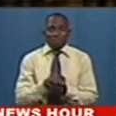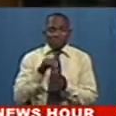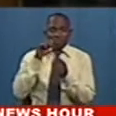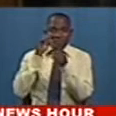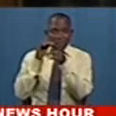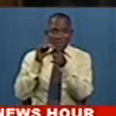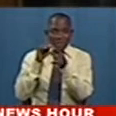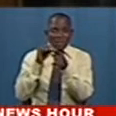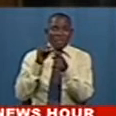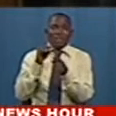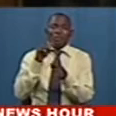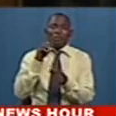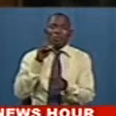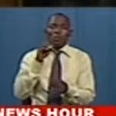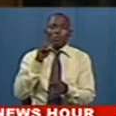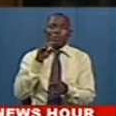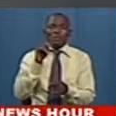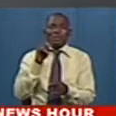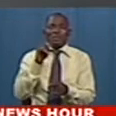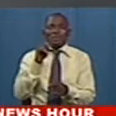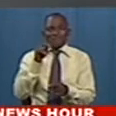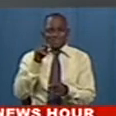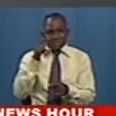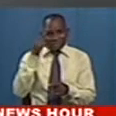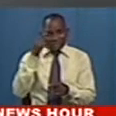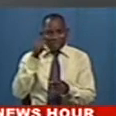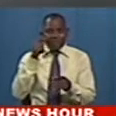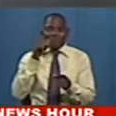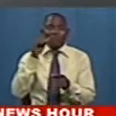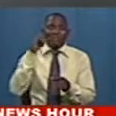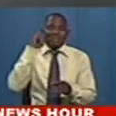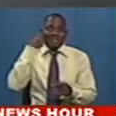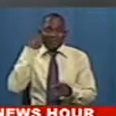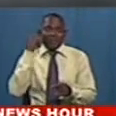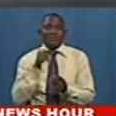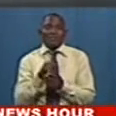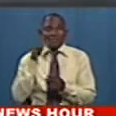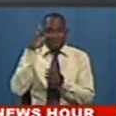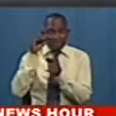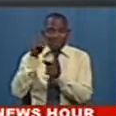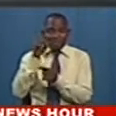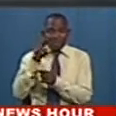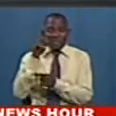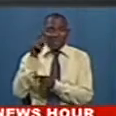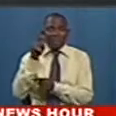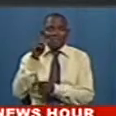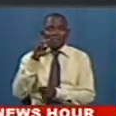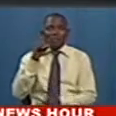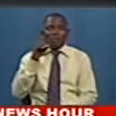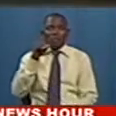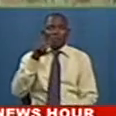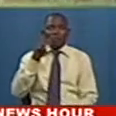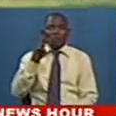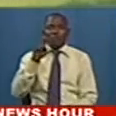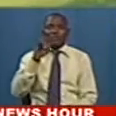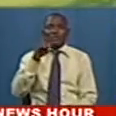Born Seikaku Noguchi in 1876 in Awashiro in Fukushima Prefecture, Dr. Noguchi changed his first